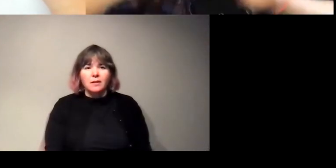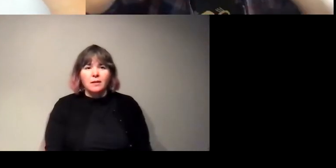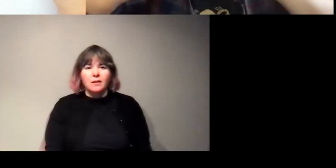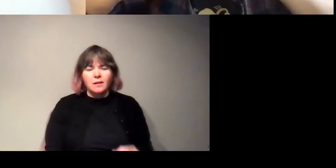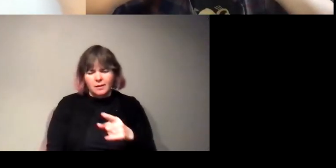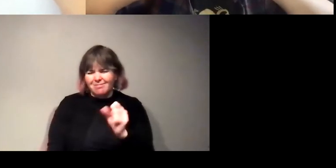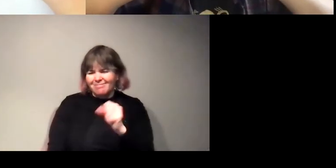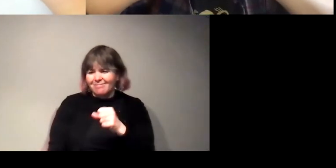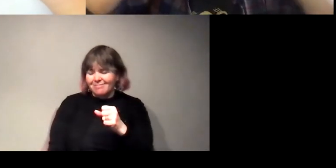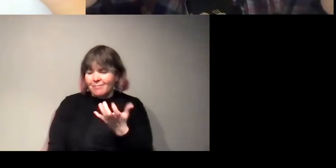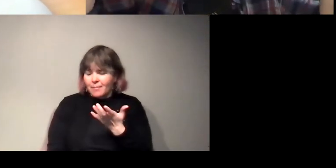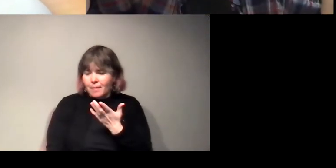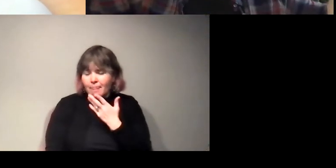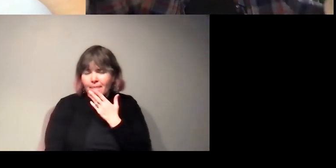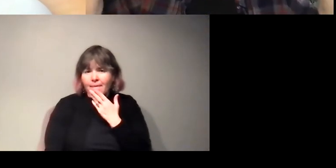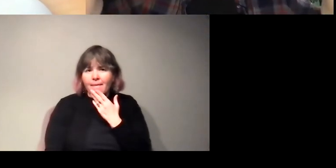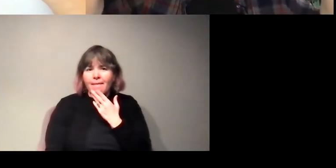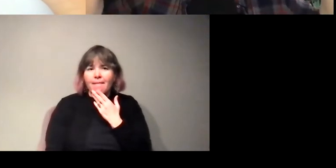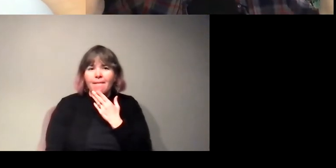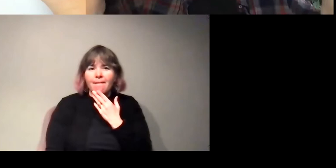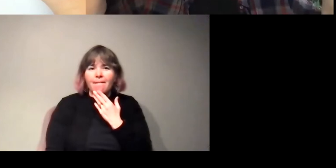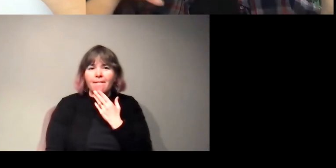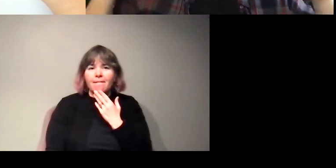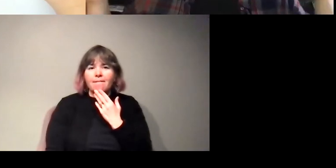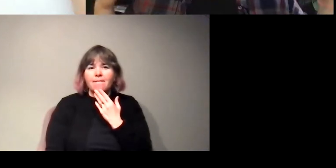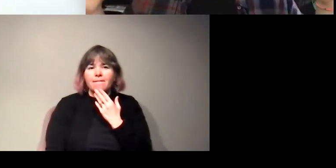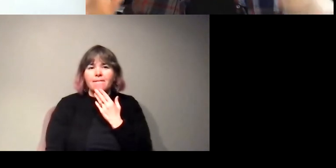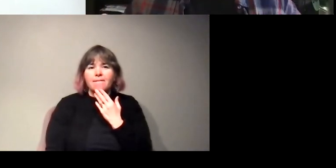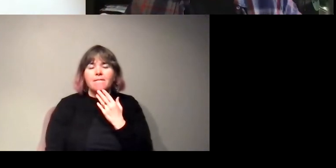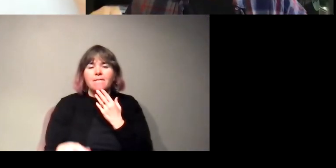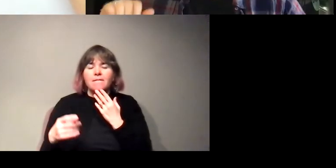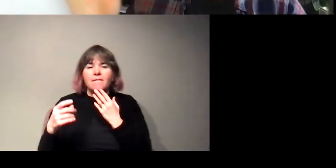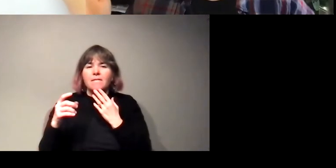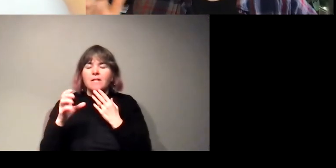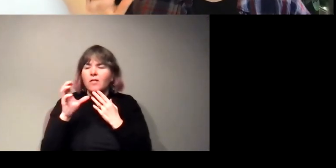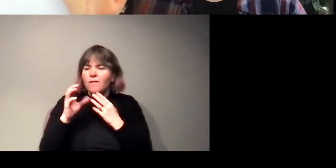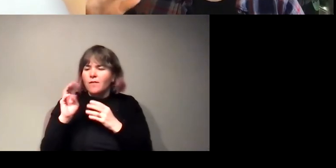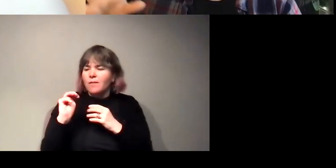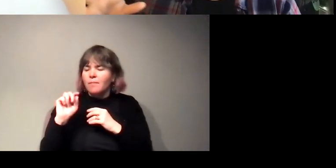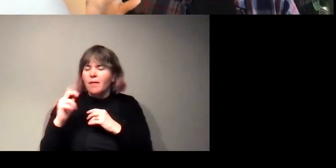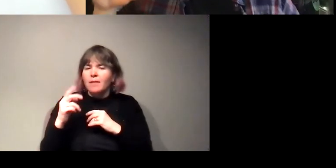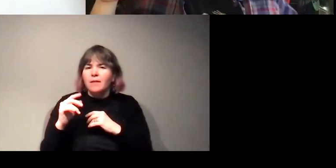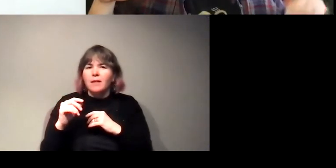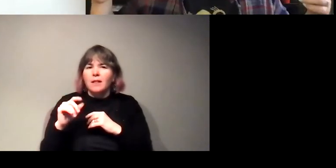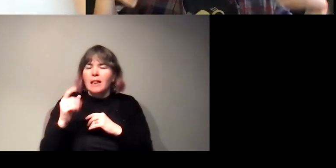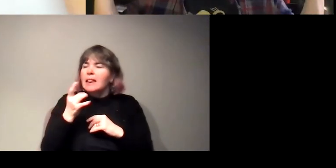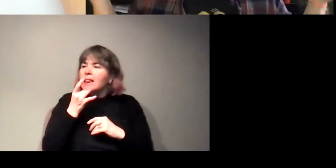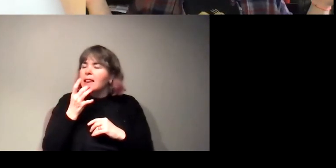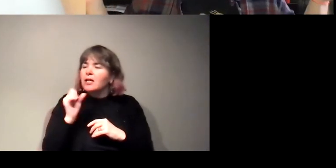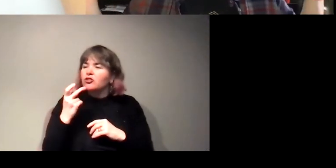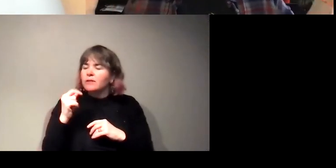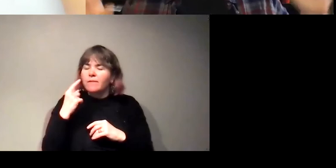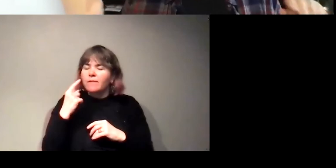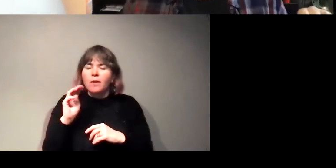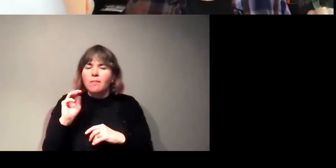like I will light sheet for moths and just like Nice. so if anyone at home doesn't know what light sheeting is, basically you take like any